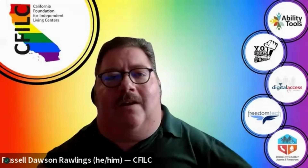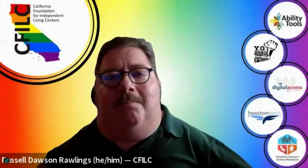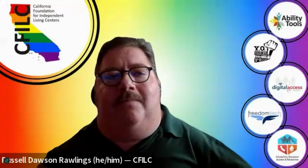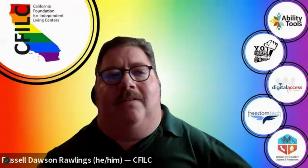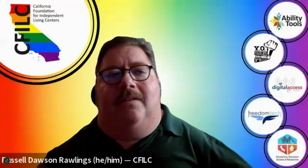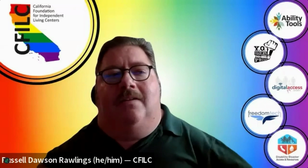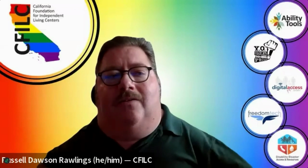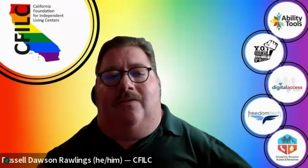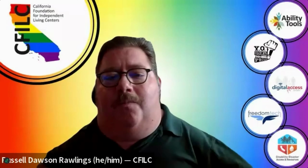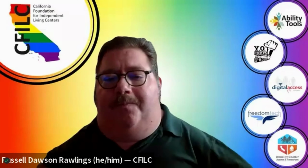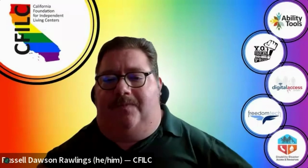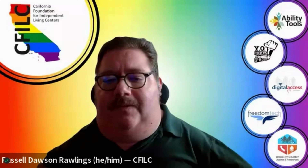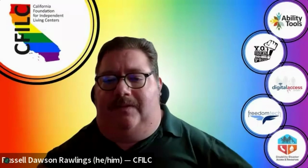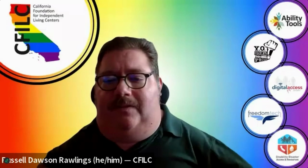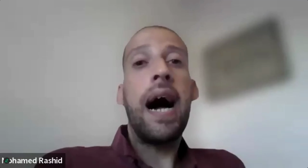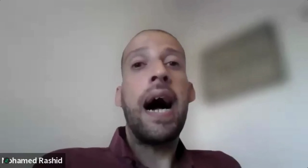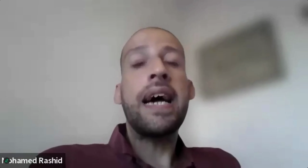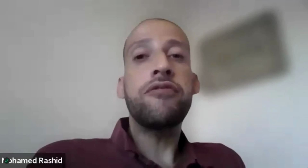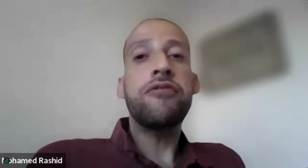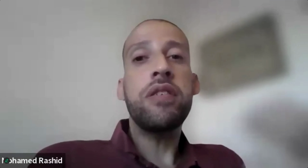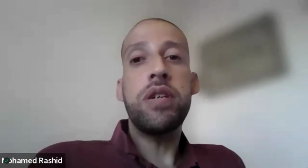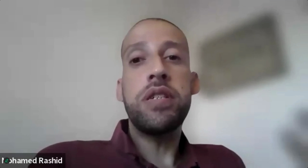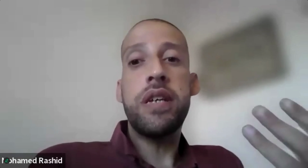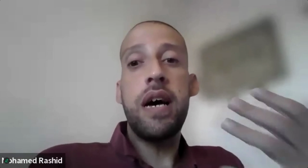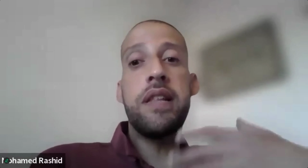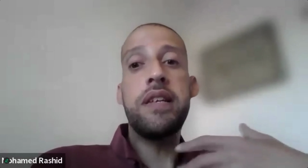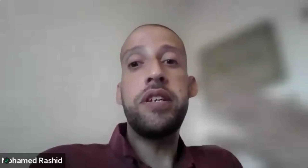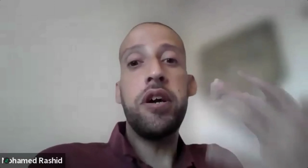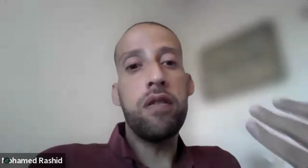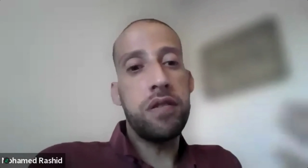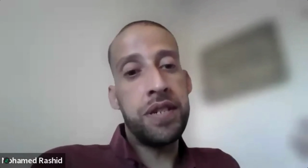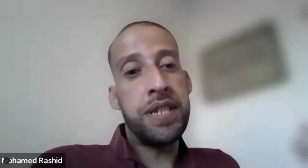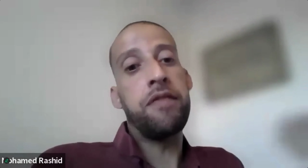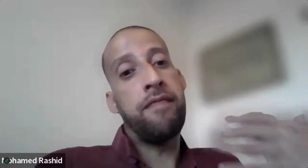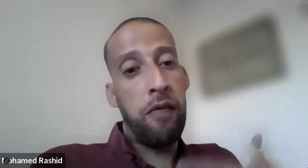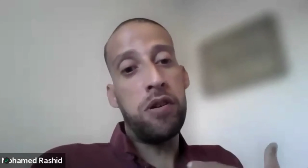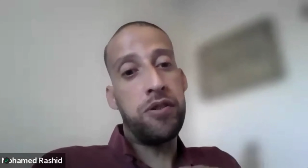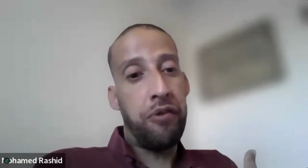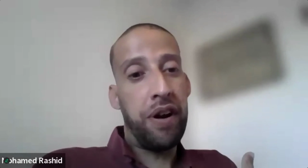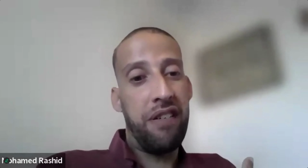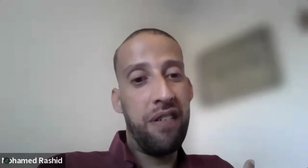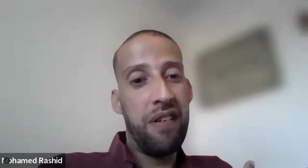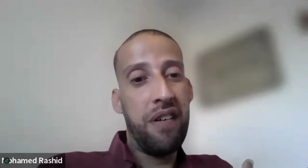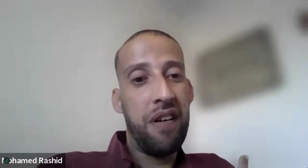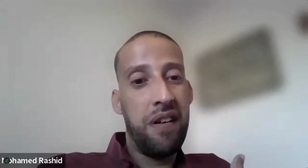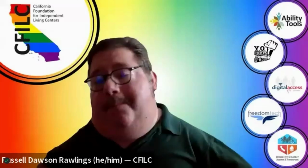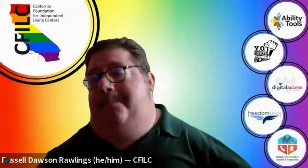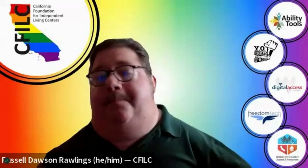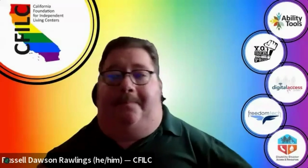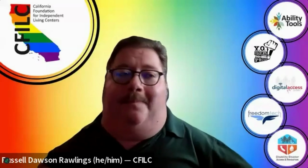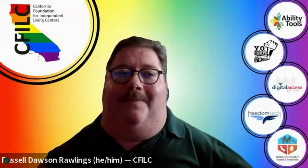runs. So I actually was the Yo volunteer for Drill